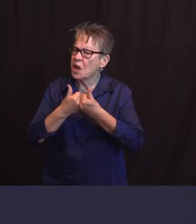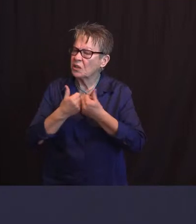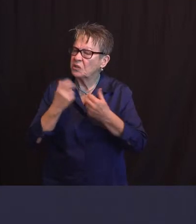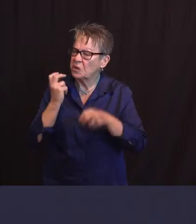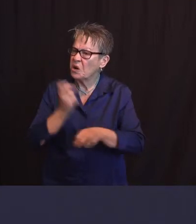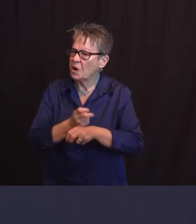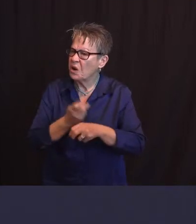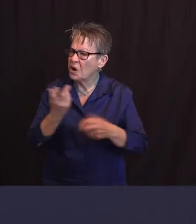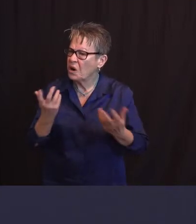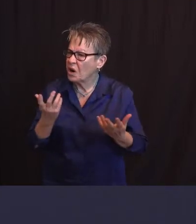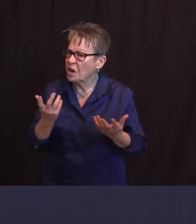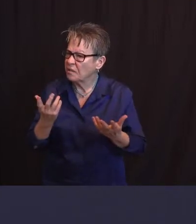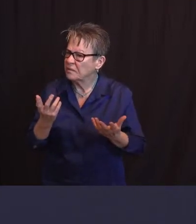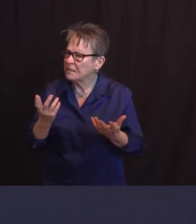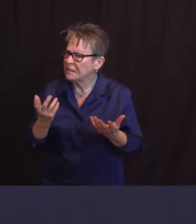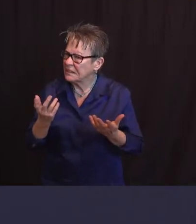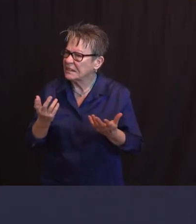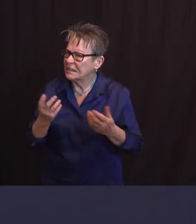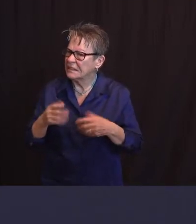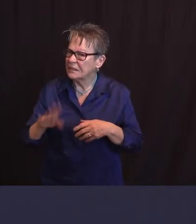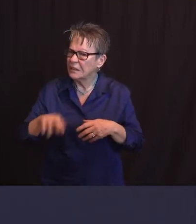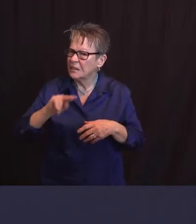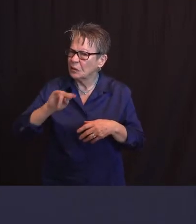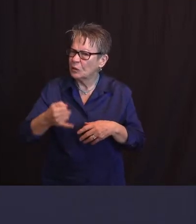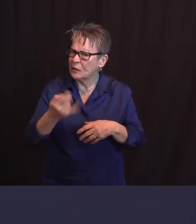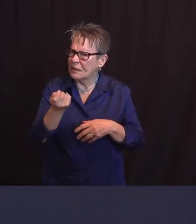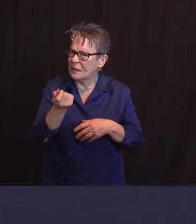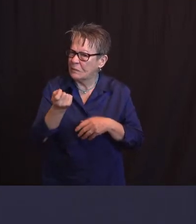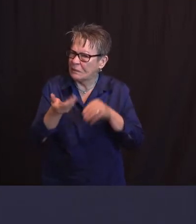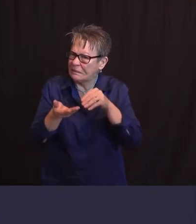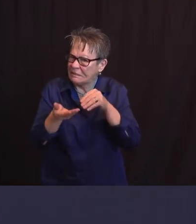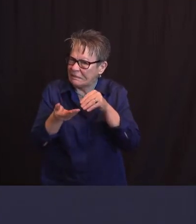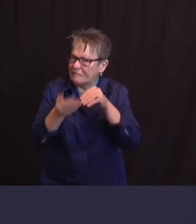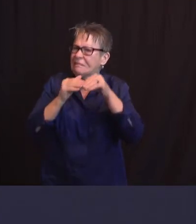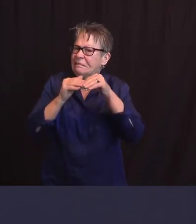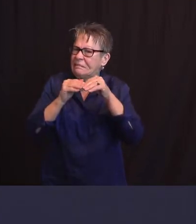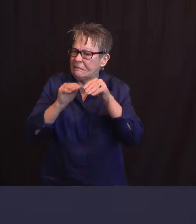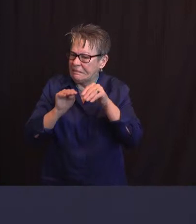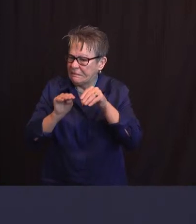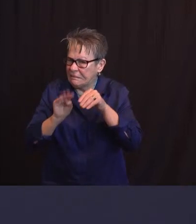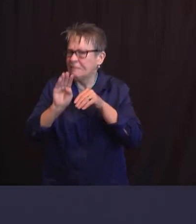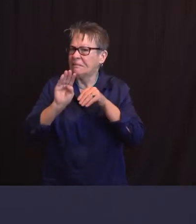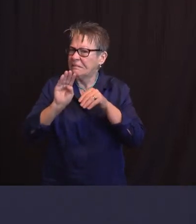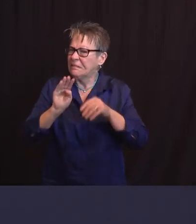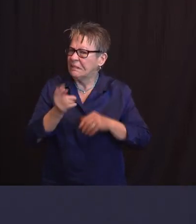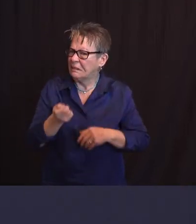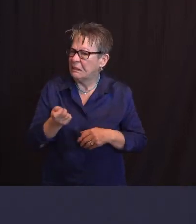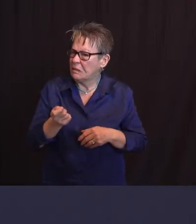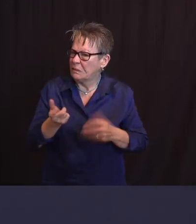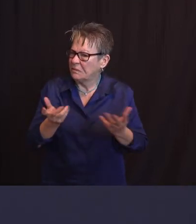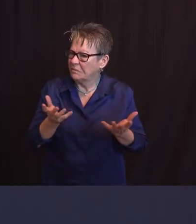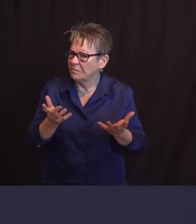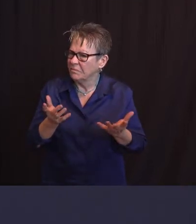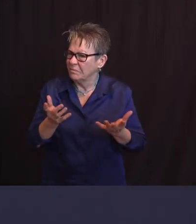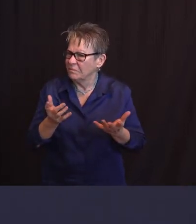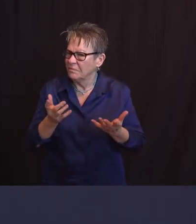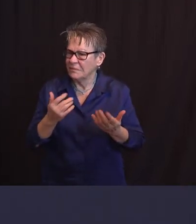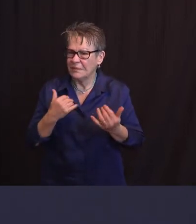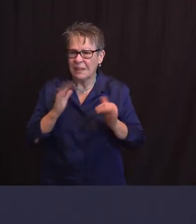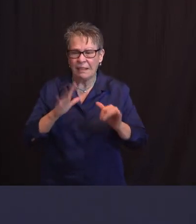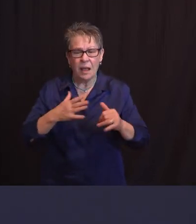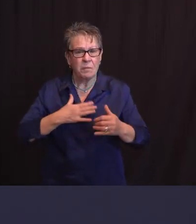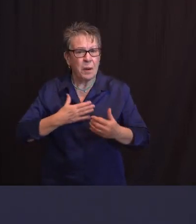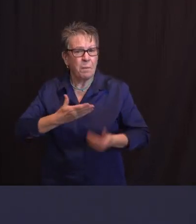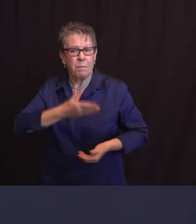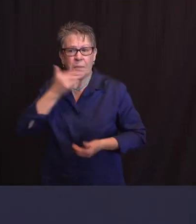a slight rise in cases overall. Thank you. I'll give you my best answers and ask Judy and Tina if they want to weigh